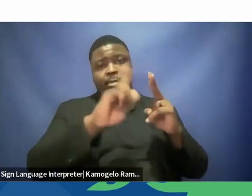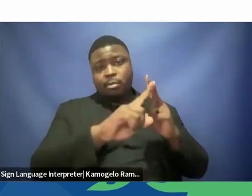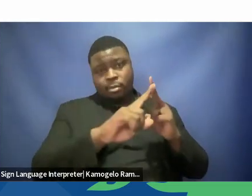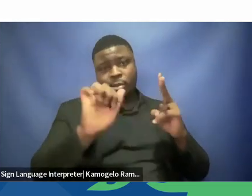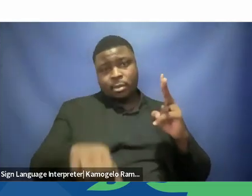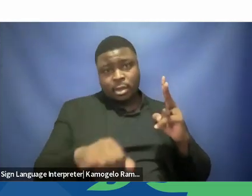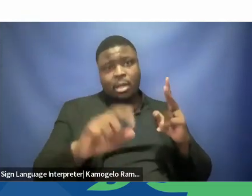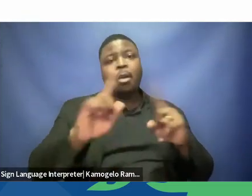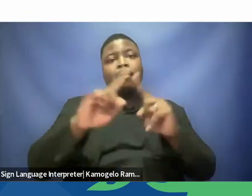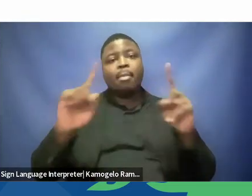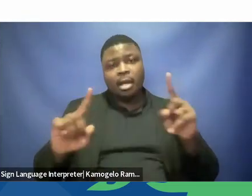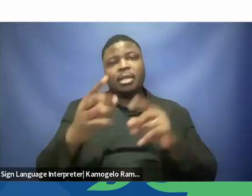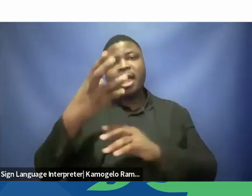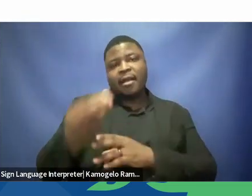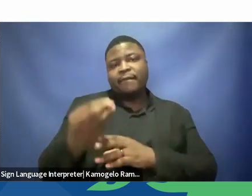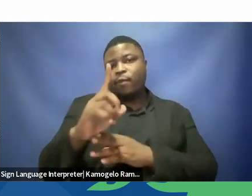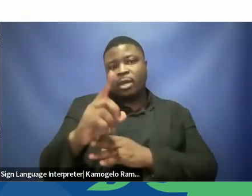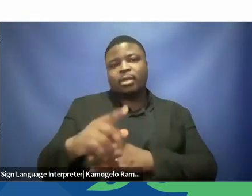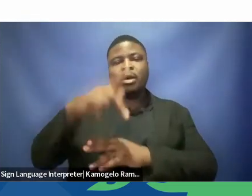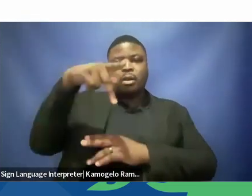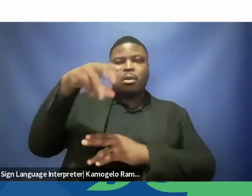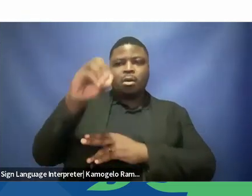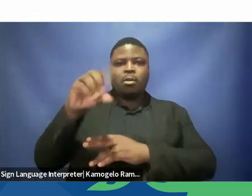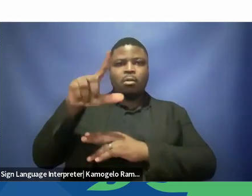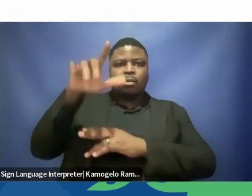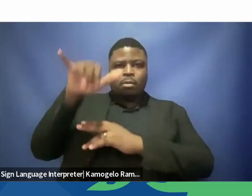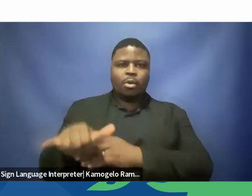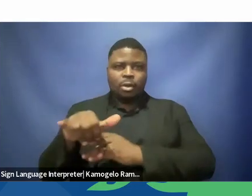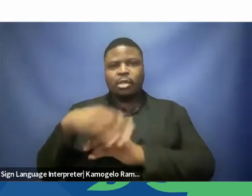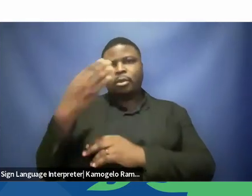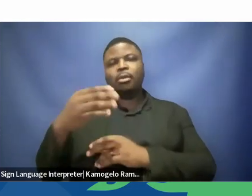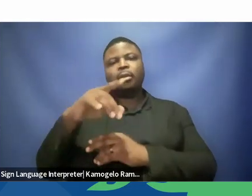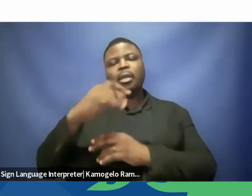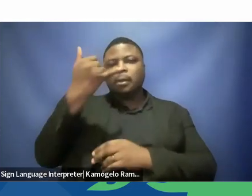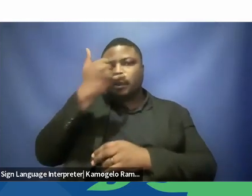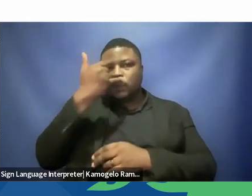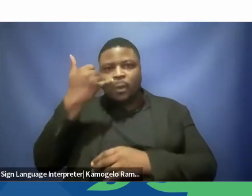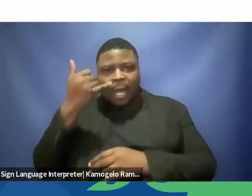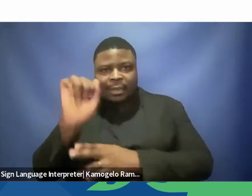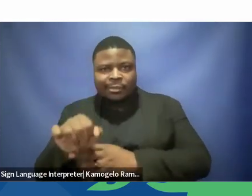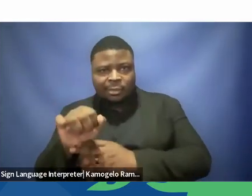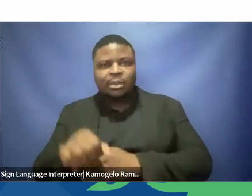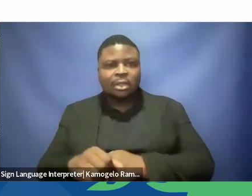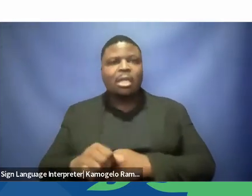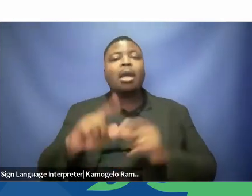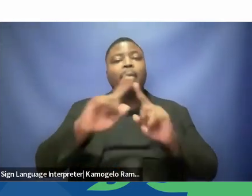it's what we call polydrug use. So we know that people who engage in chemsex also use